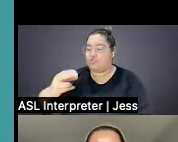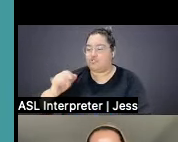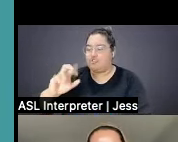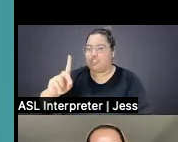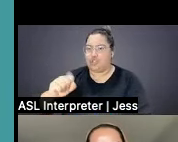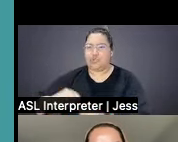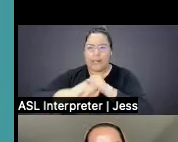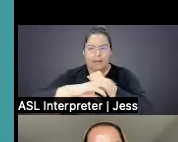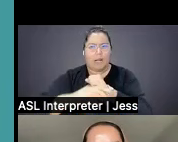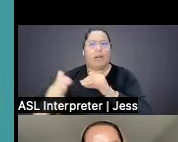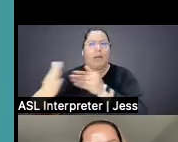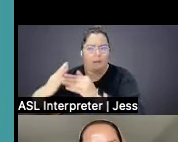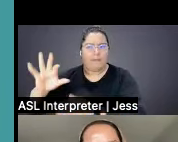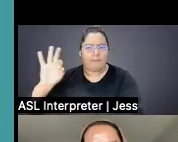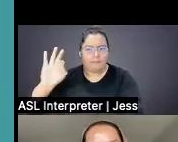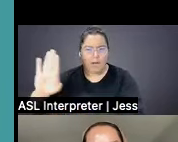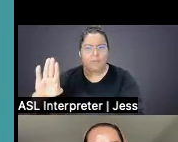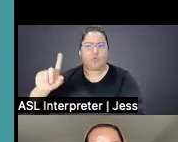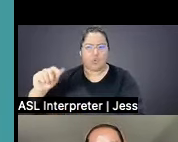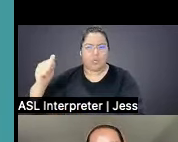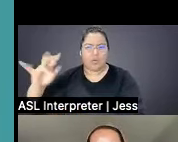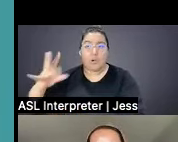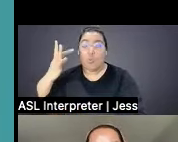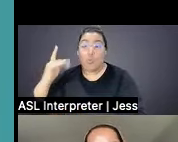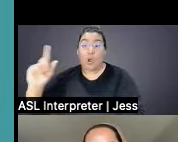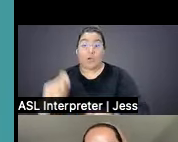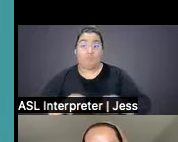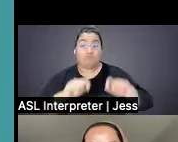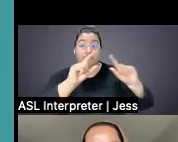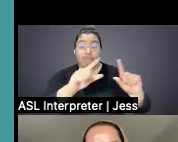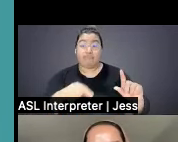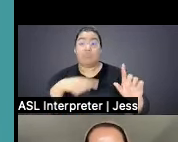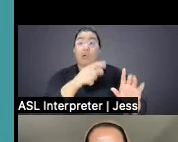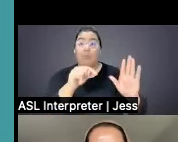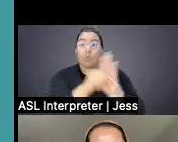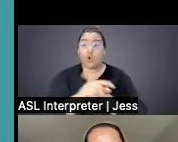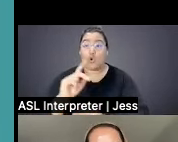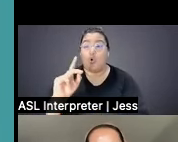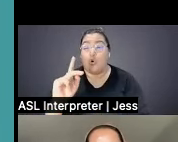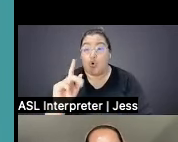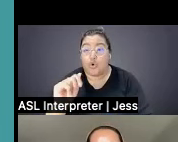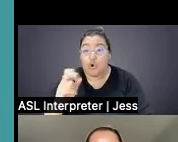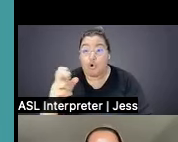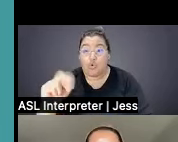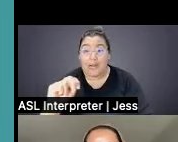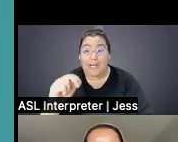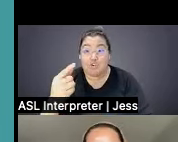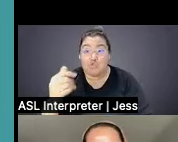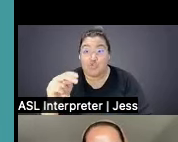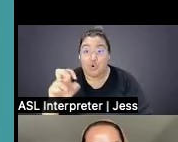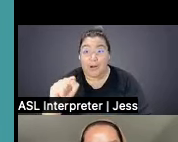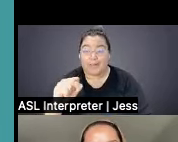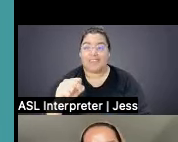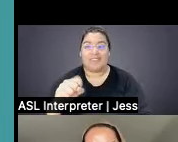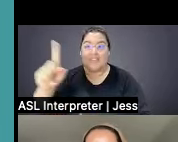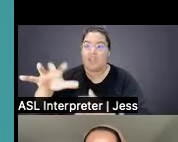2017 after Facebook took down the live stream of Corinne Gaines' murder by police. Since then, MediaJustice has campaigned against Facebook